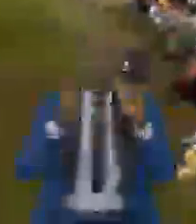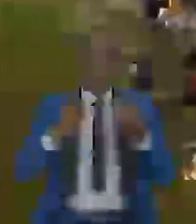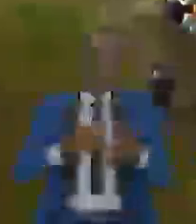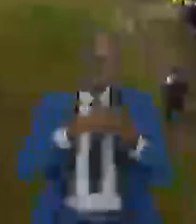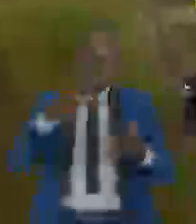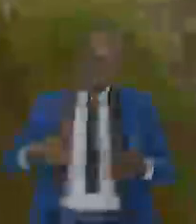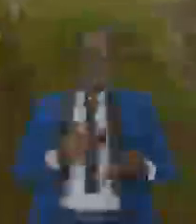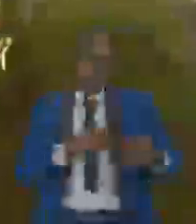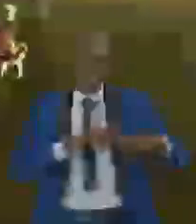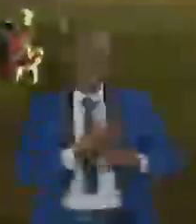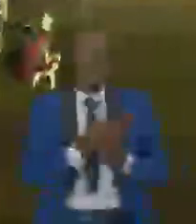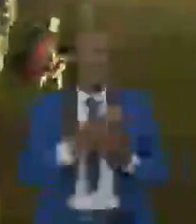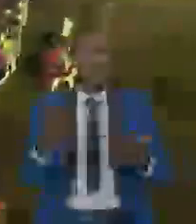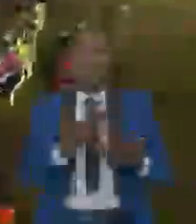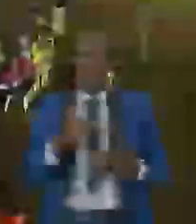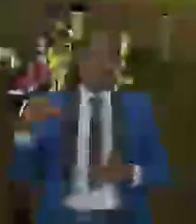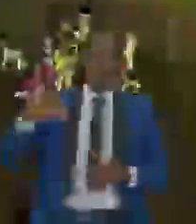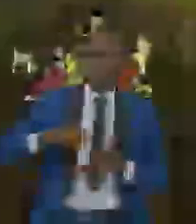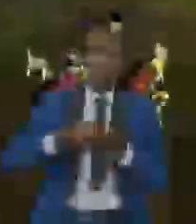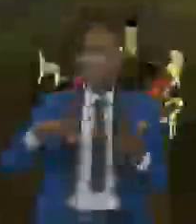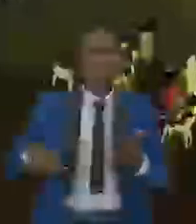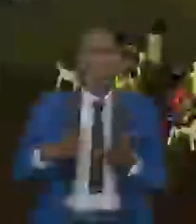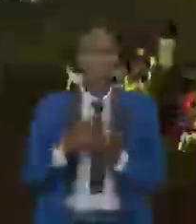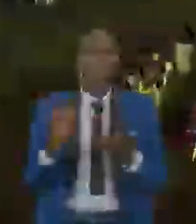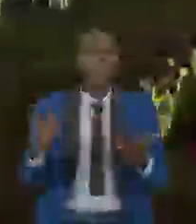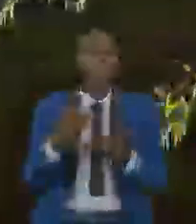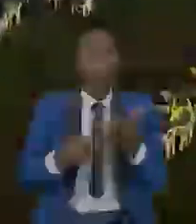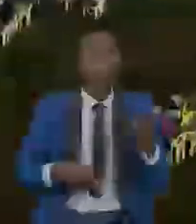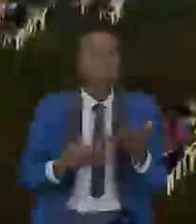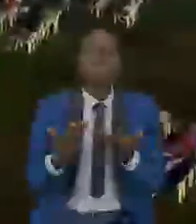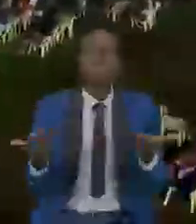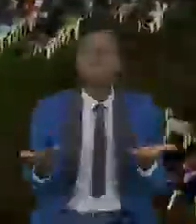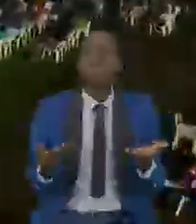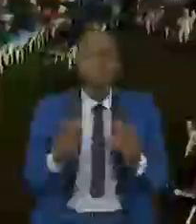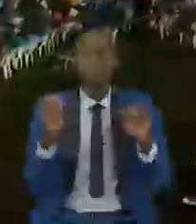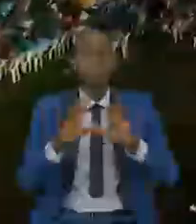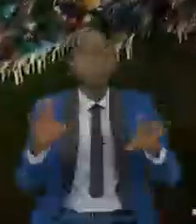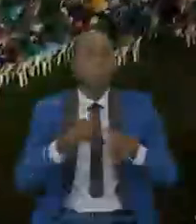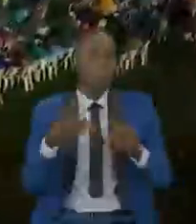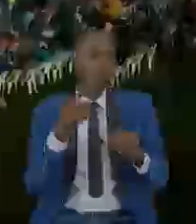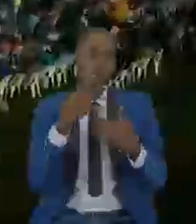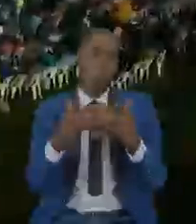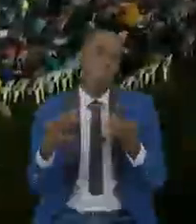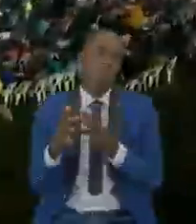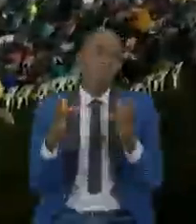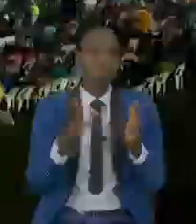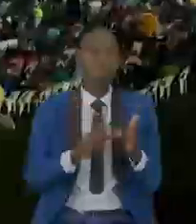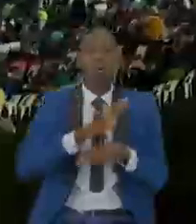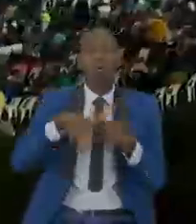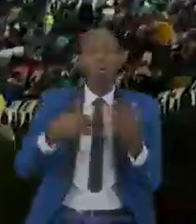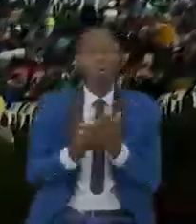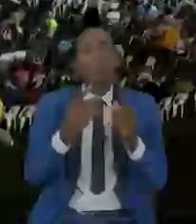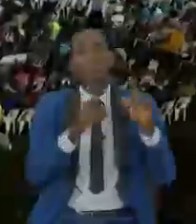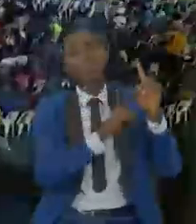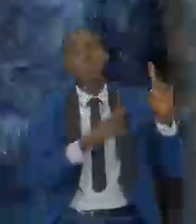guilt away, my condemnation away? Nothing but the blood of Jesus. All the Lord is sending us